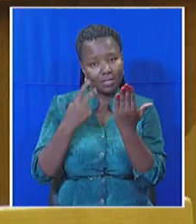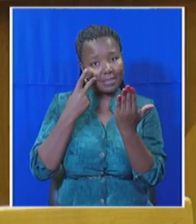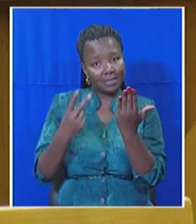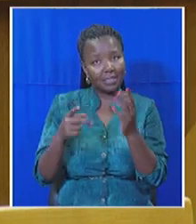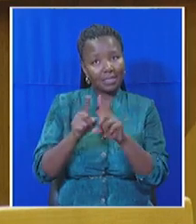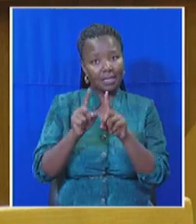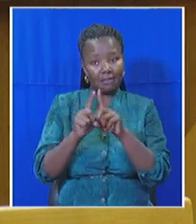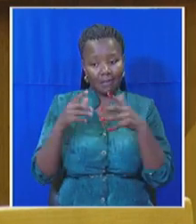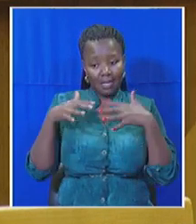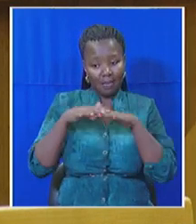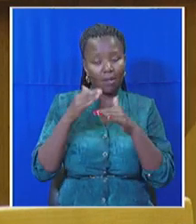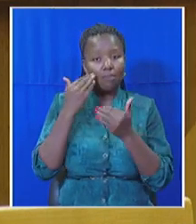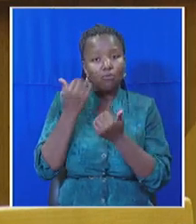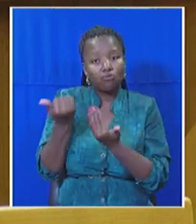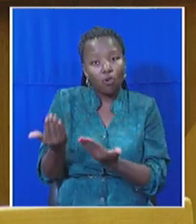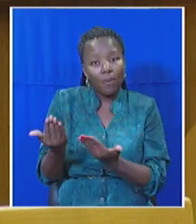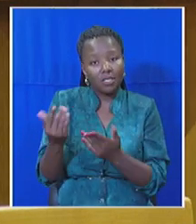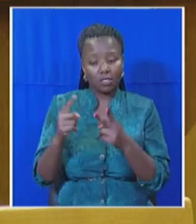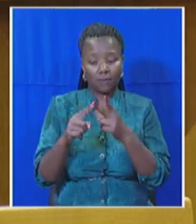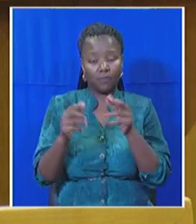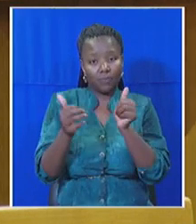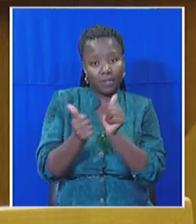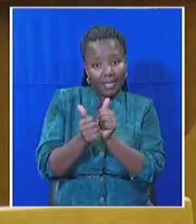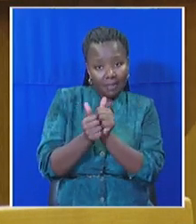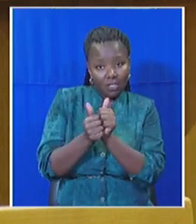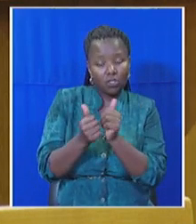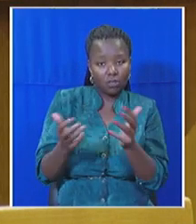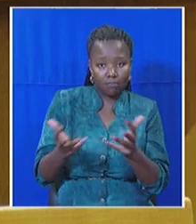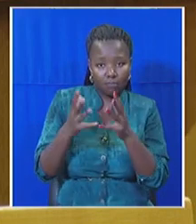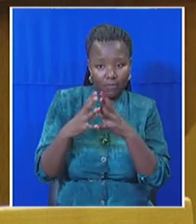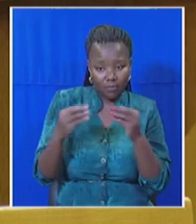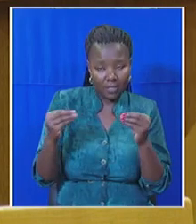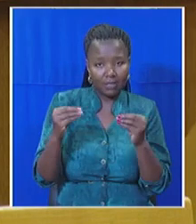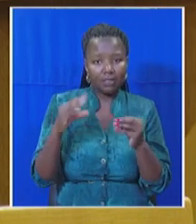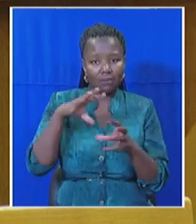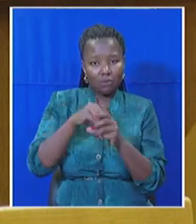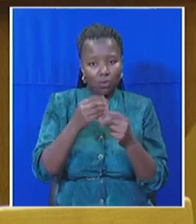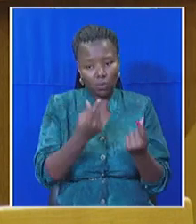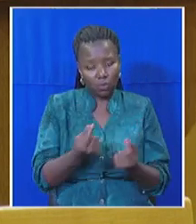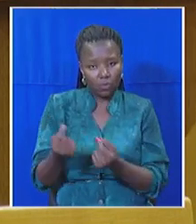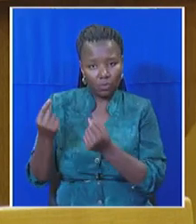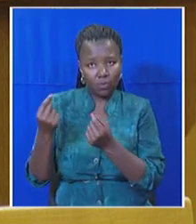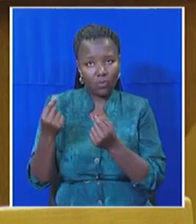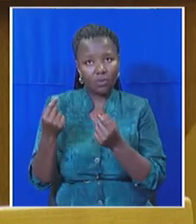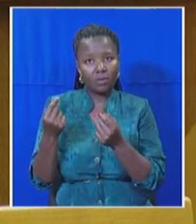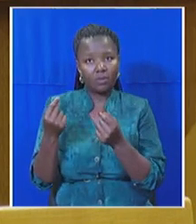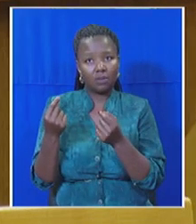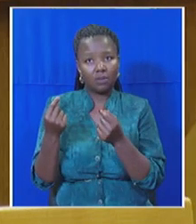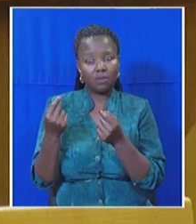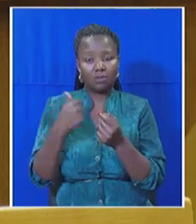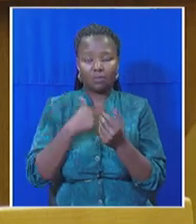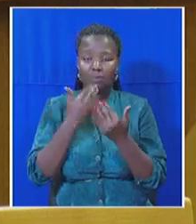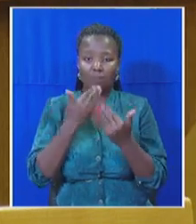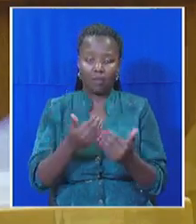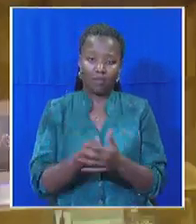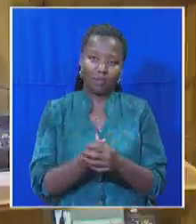in the report, ensure a partnership with the Department of Education, Your time state has broadcaster, expired, and the honourable private member. sector. I thank you.